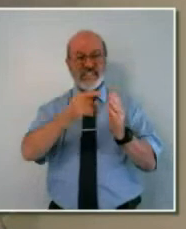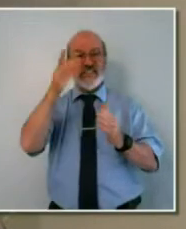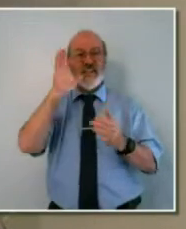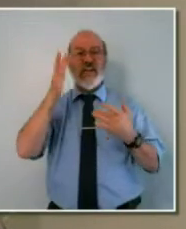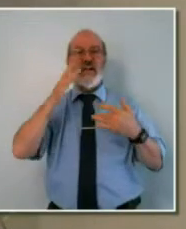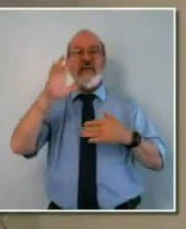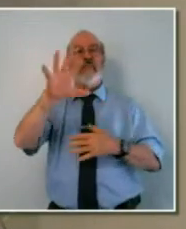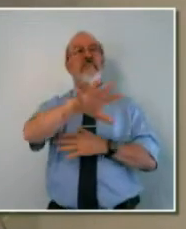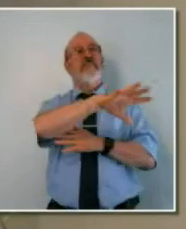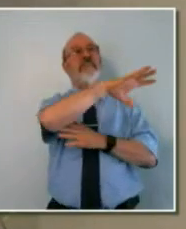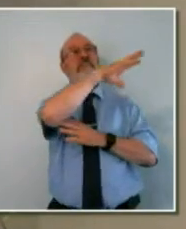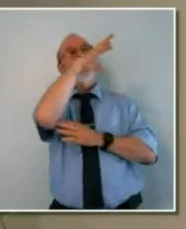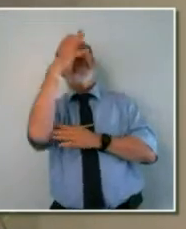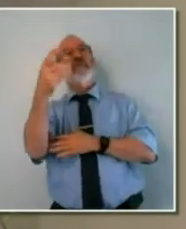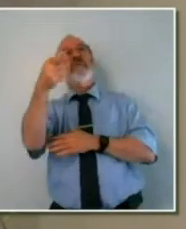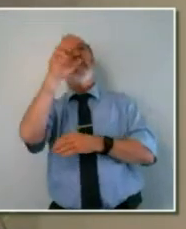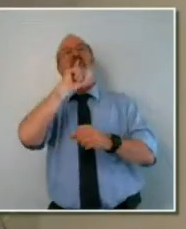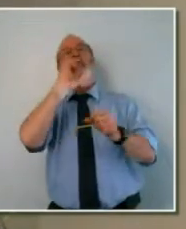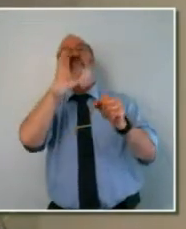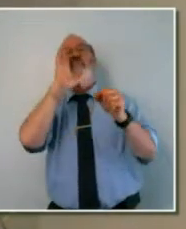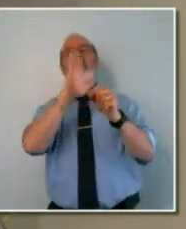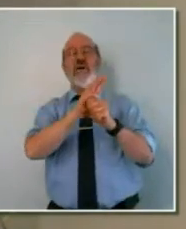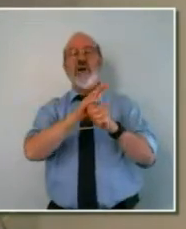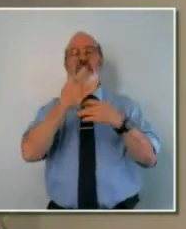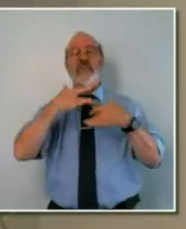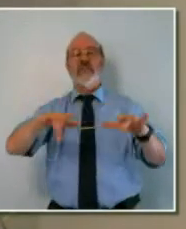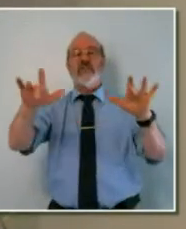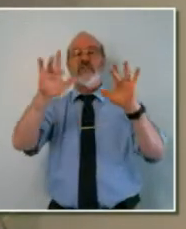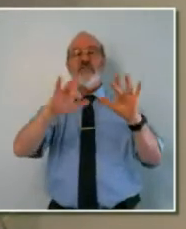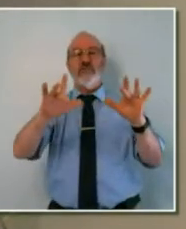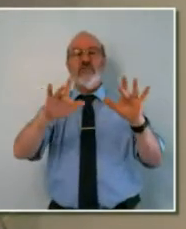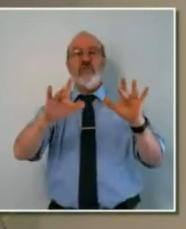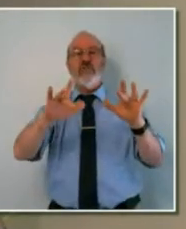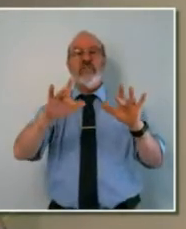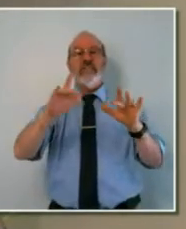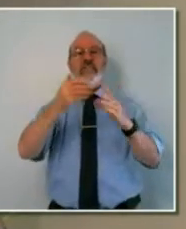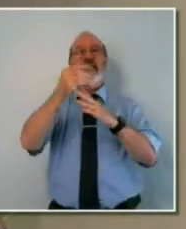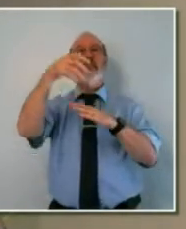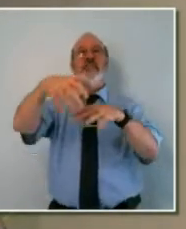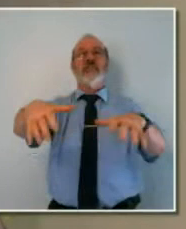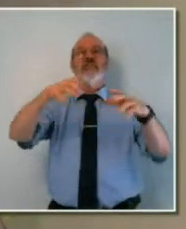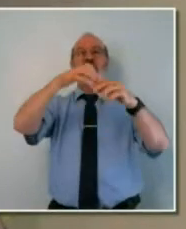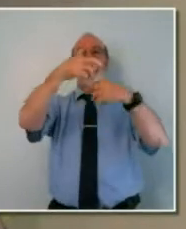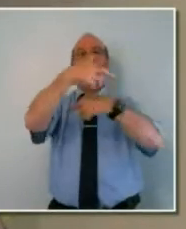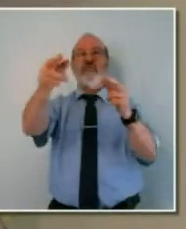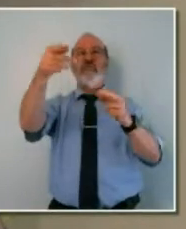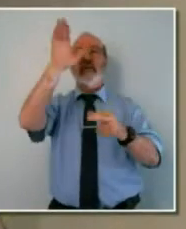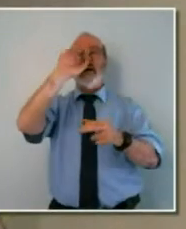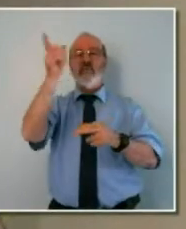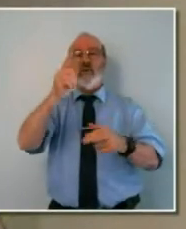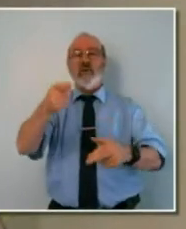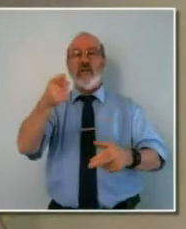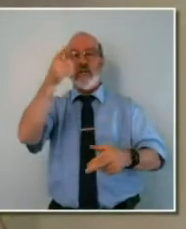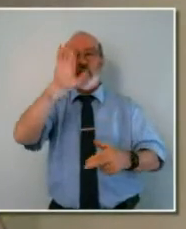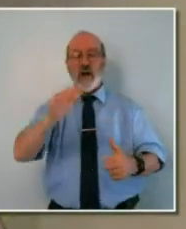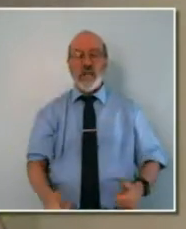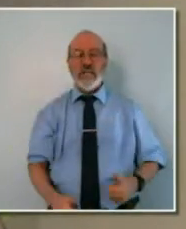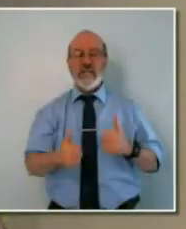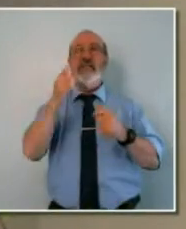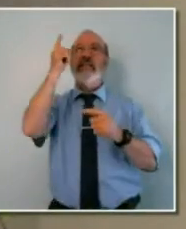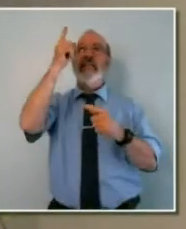picture of God's covenant of mercy. And I want you to know that in the throne room of God, the place where God dwells, his place,